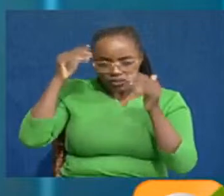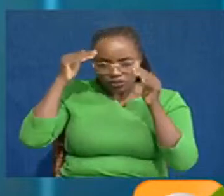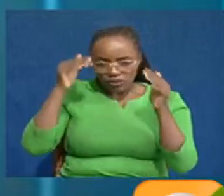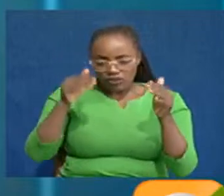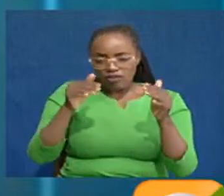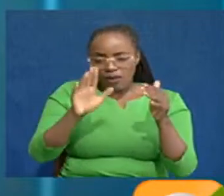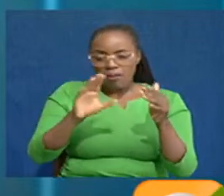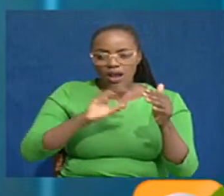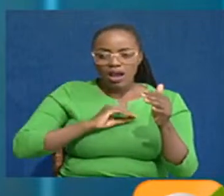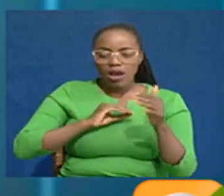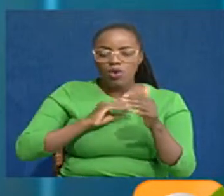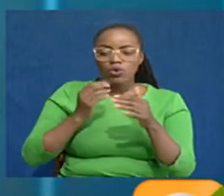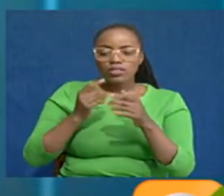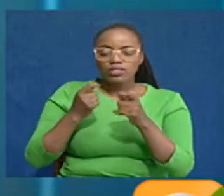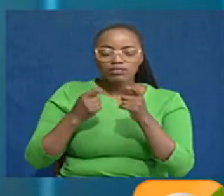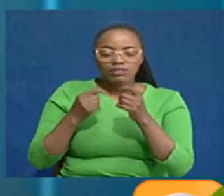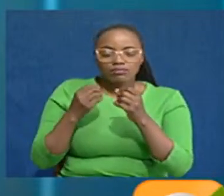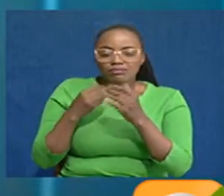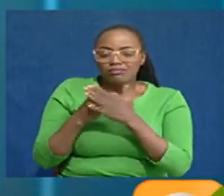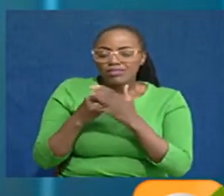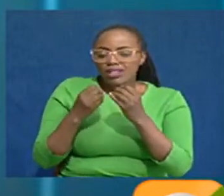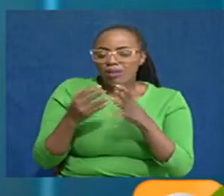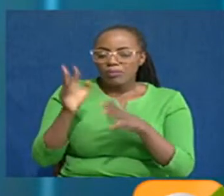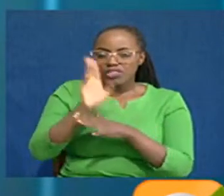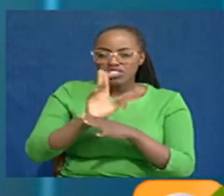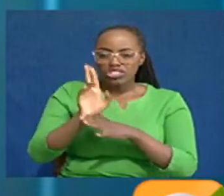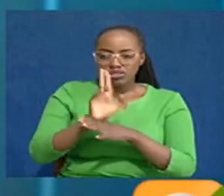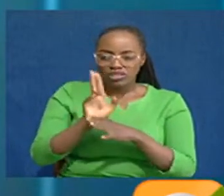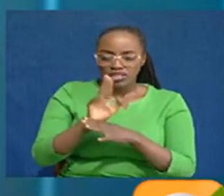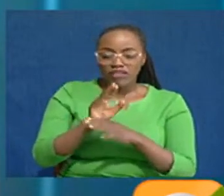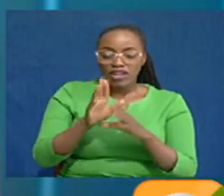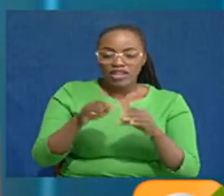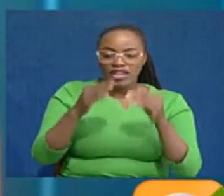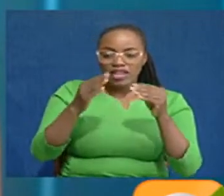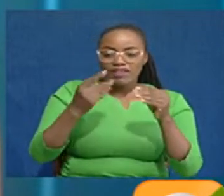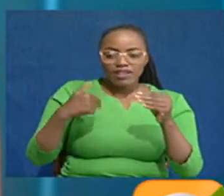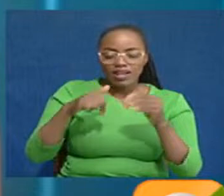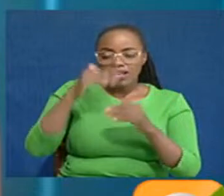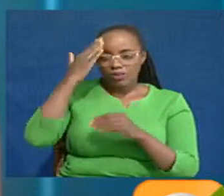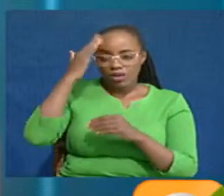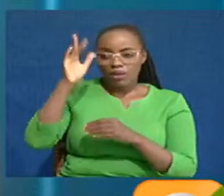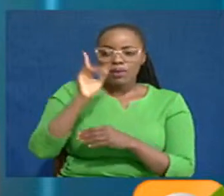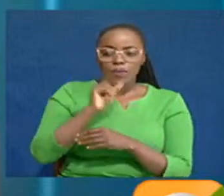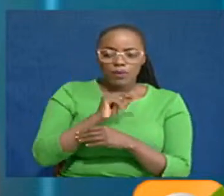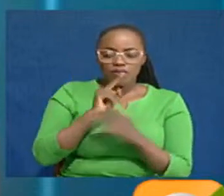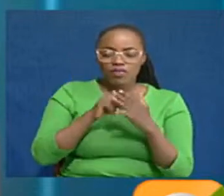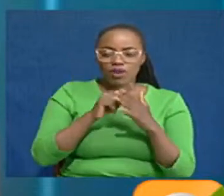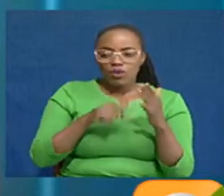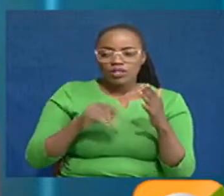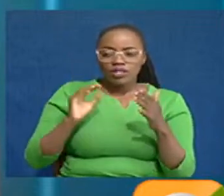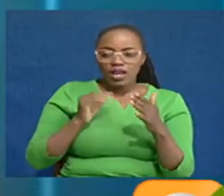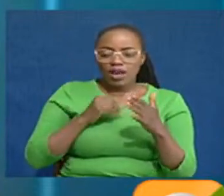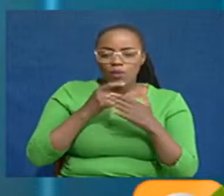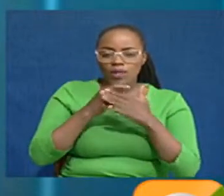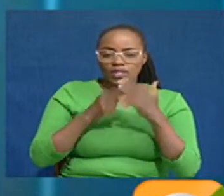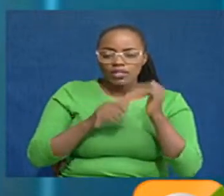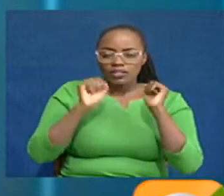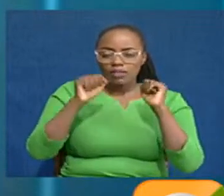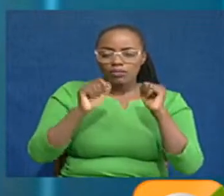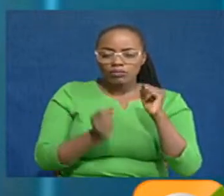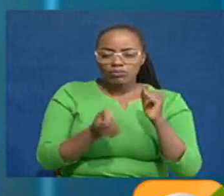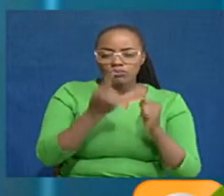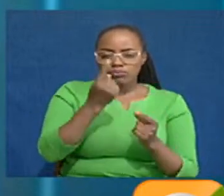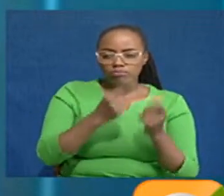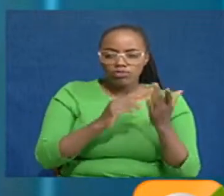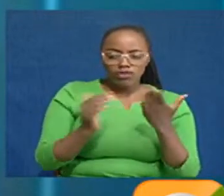own expenditure and say how much, given that we know what our taxes, what we can raise in